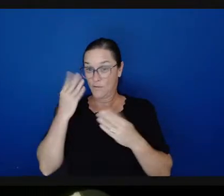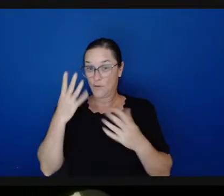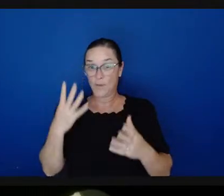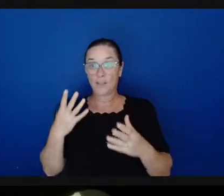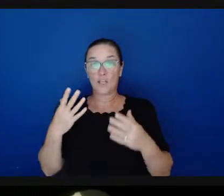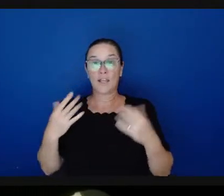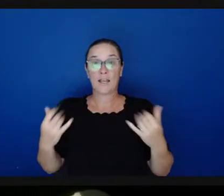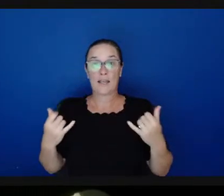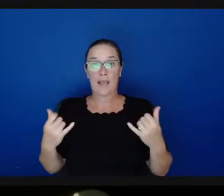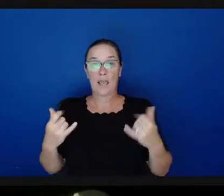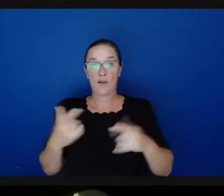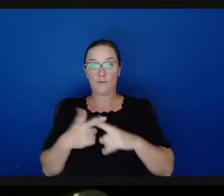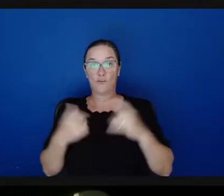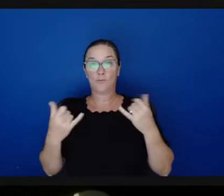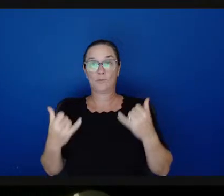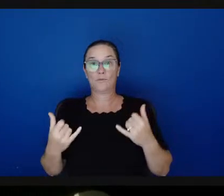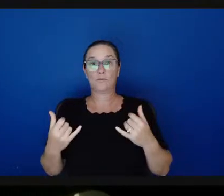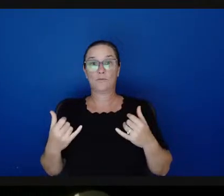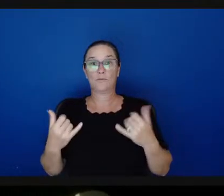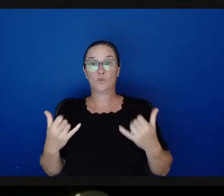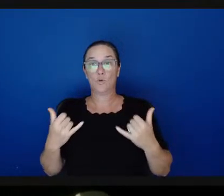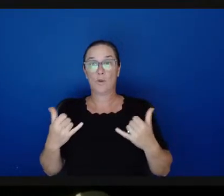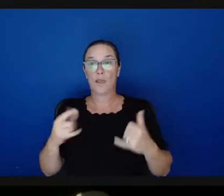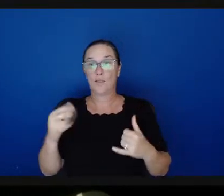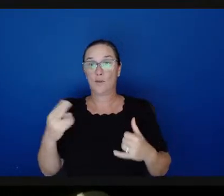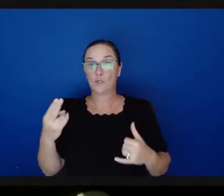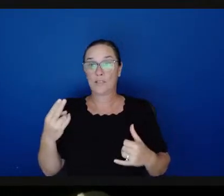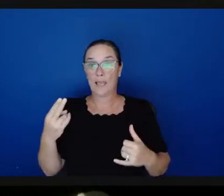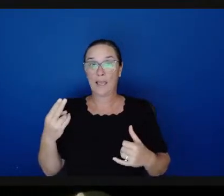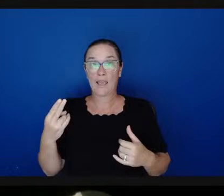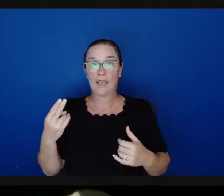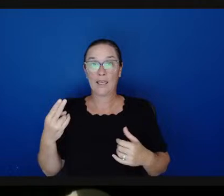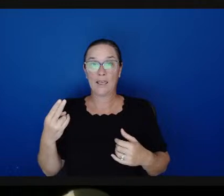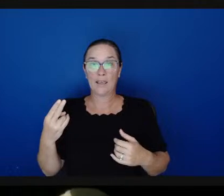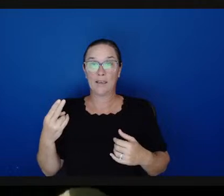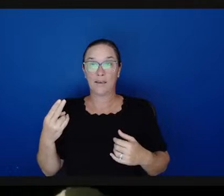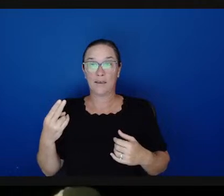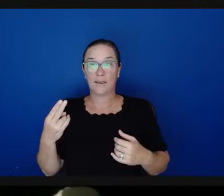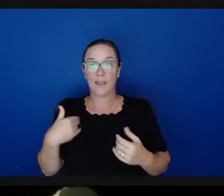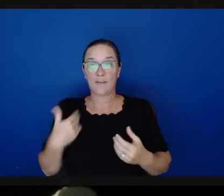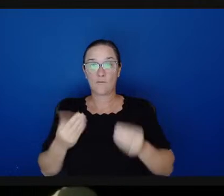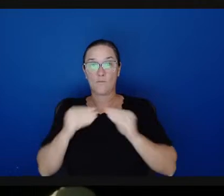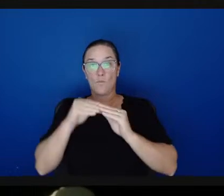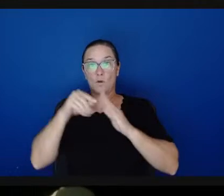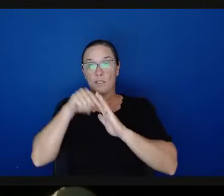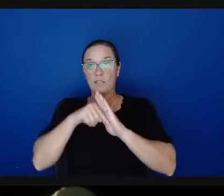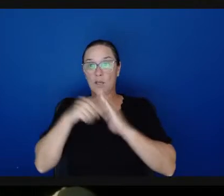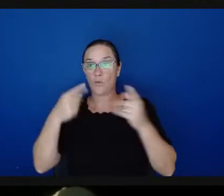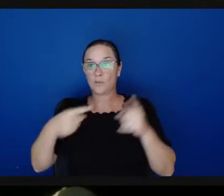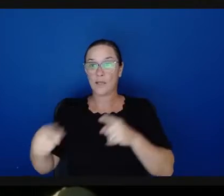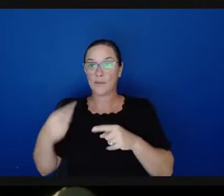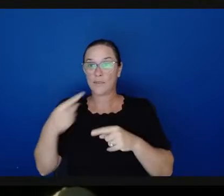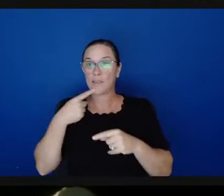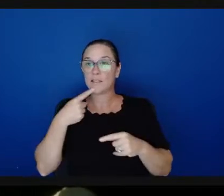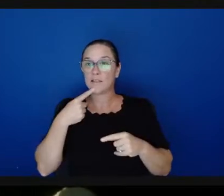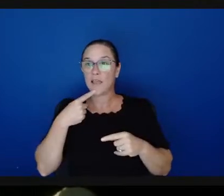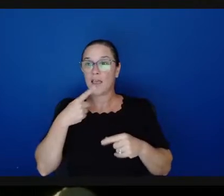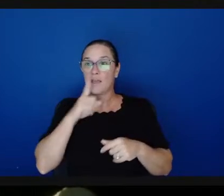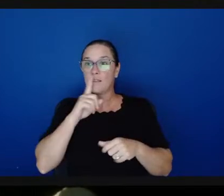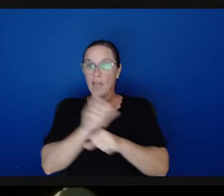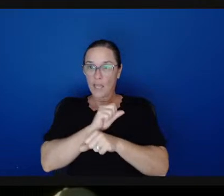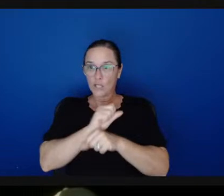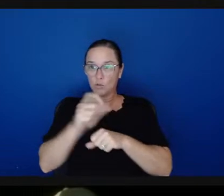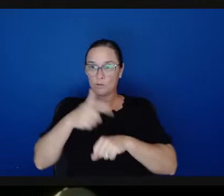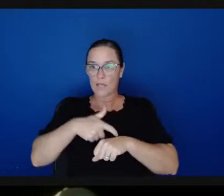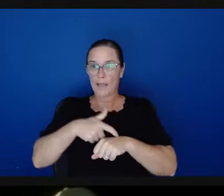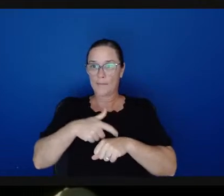the update from today, from Thursday. And we can go a little bit more detail with what's happening here, right? They noted the actual times.